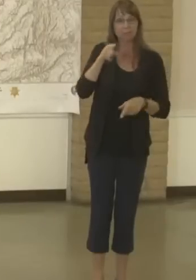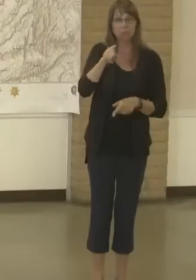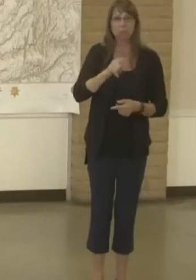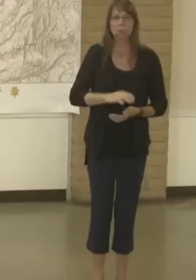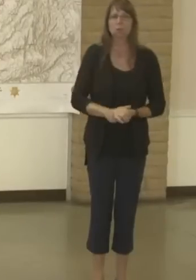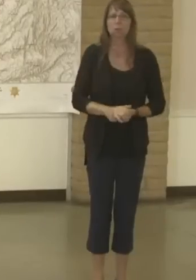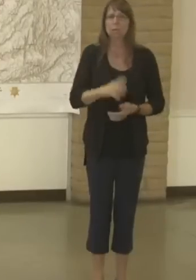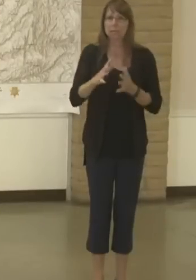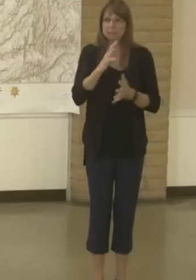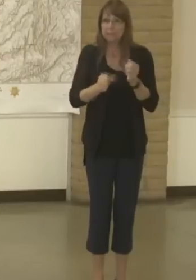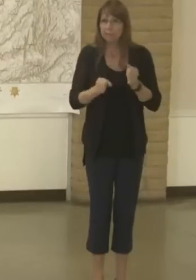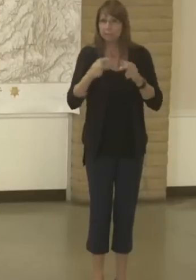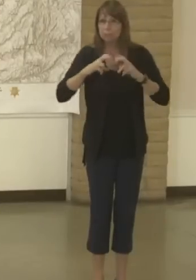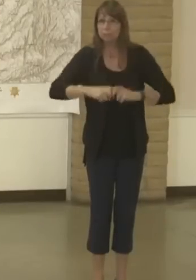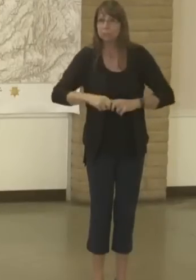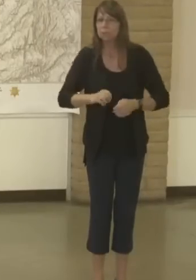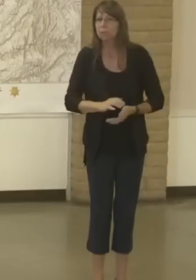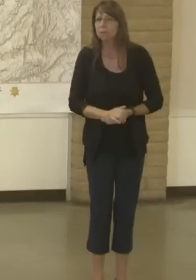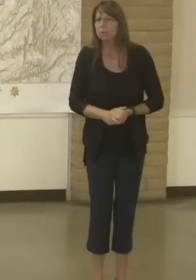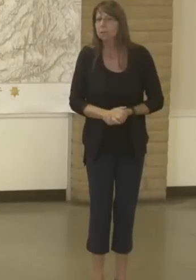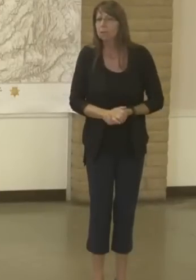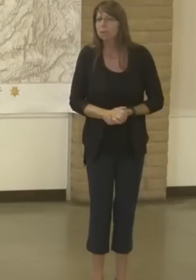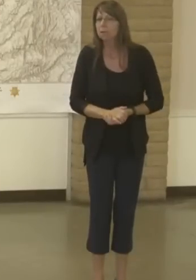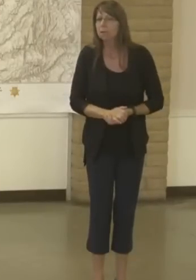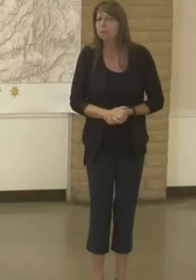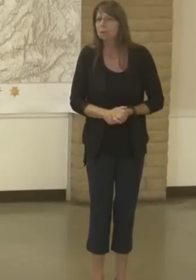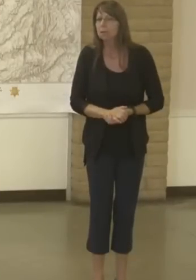got a damage assessment question?